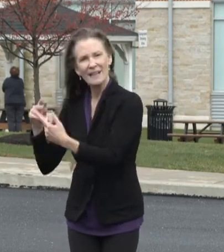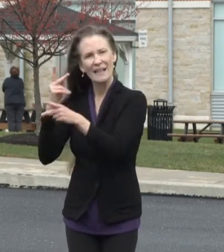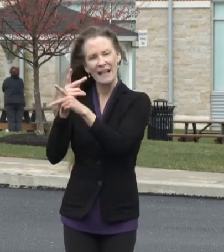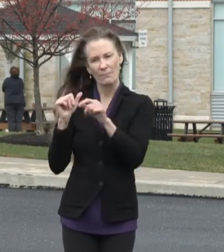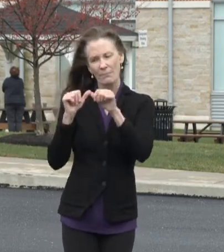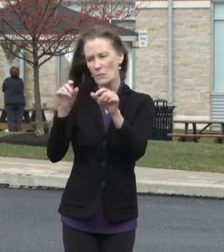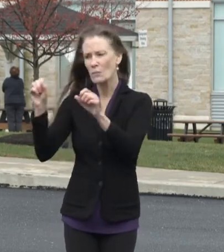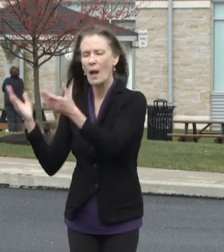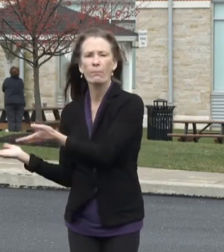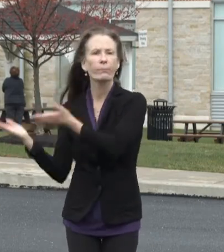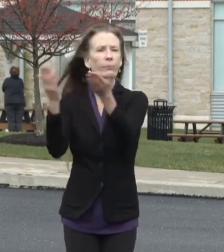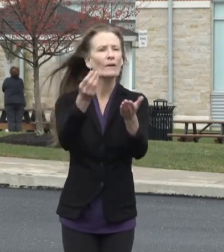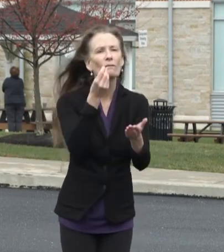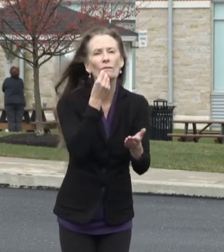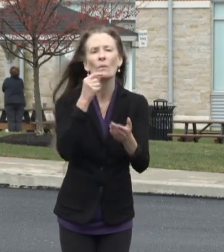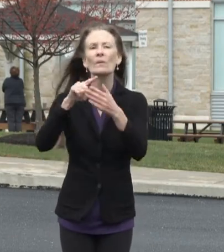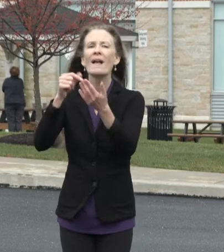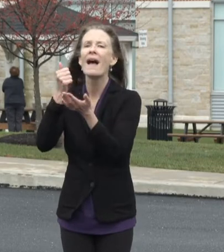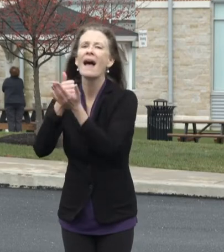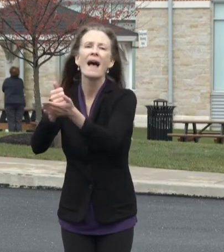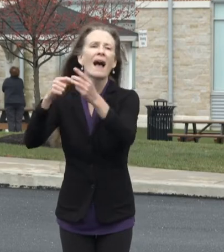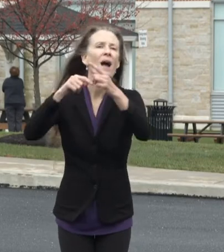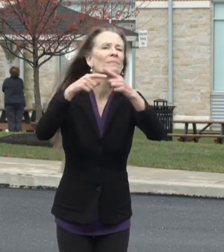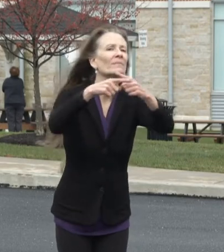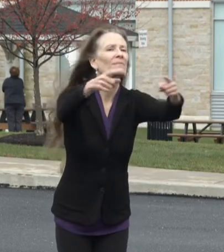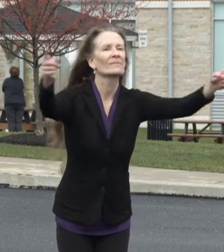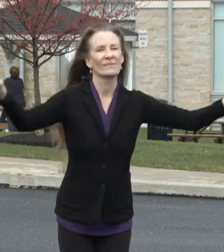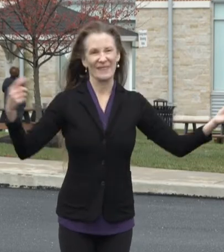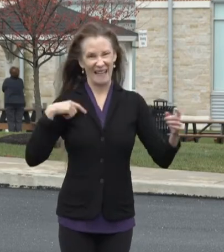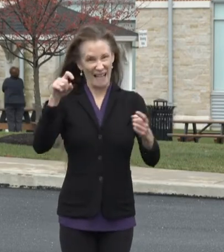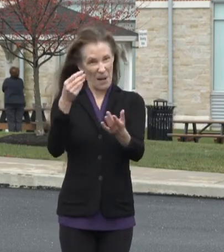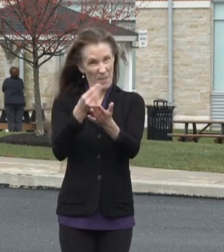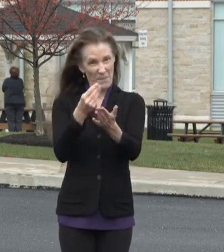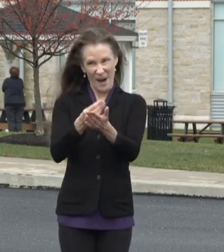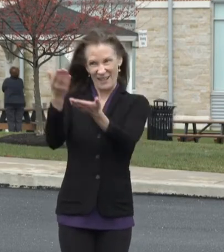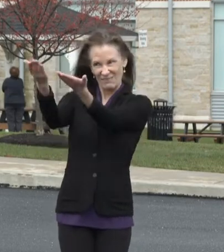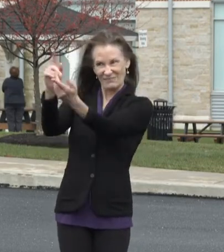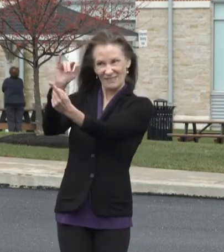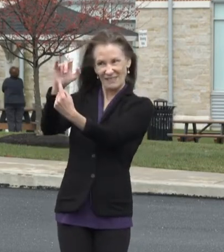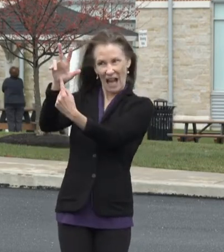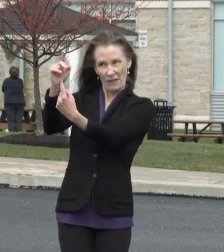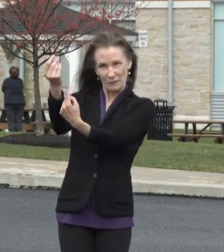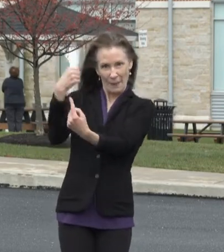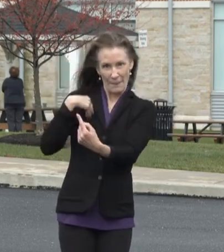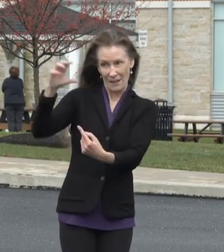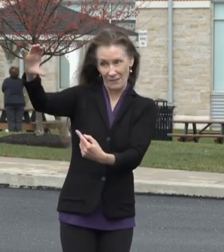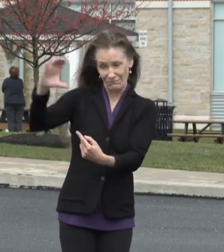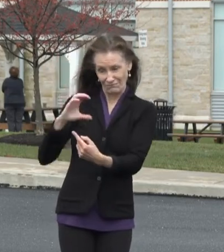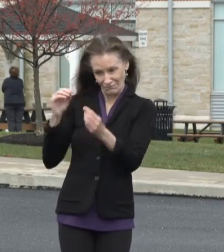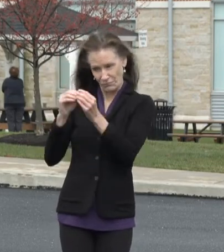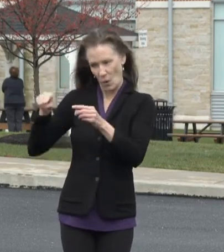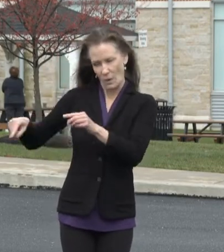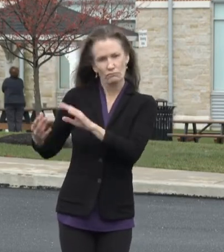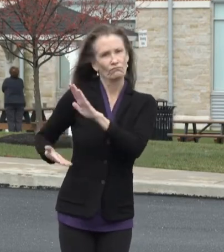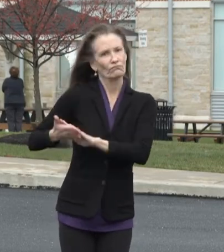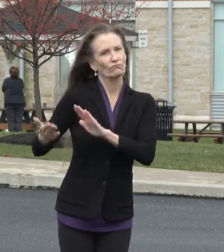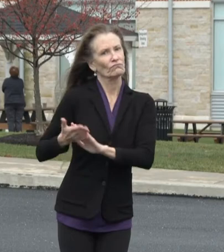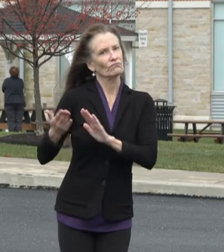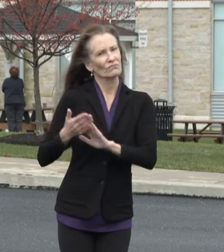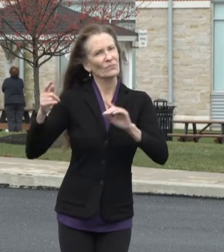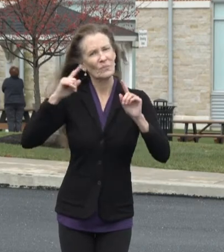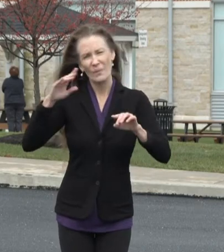and we can only do that with the appropriate funding. Our soldiers have been amazing in this